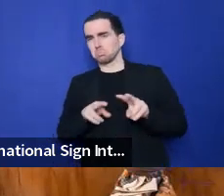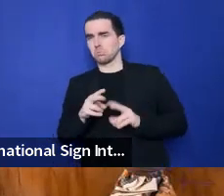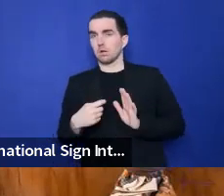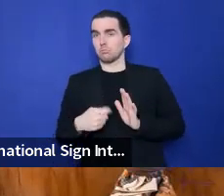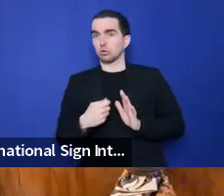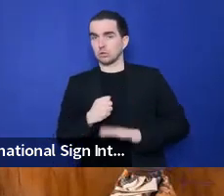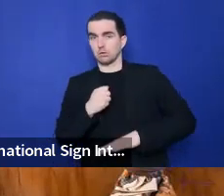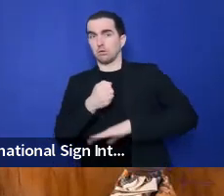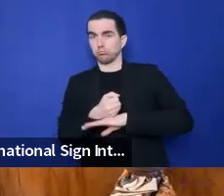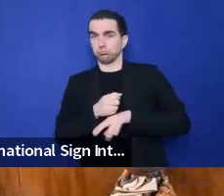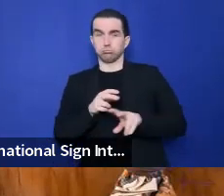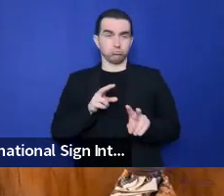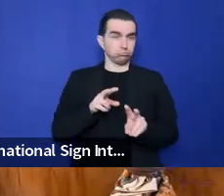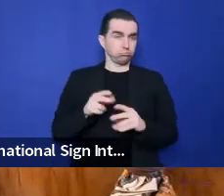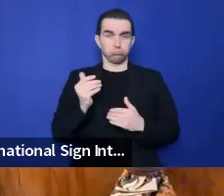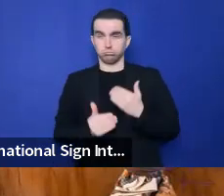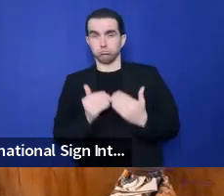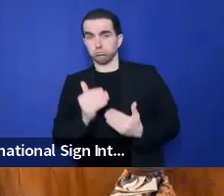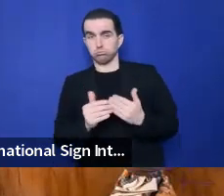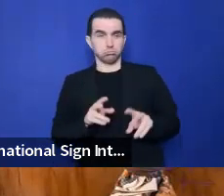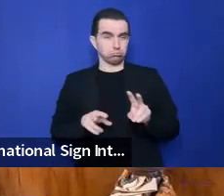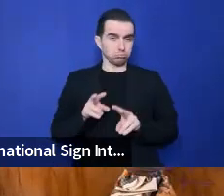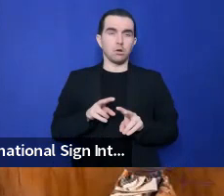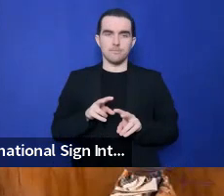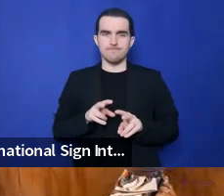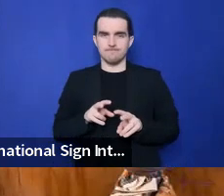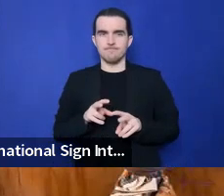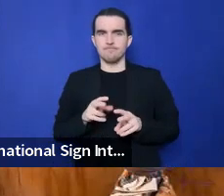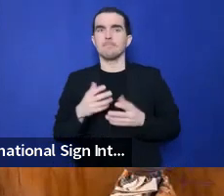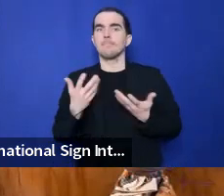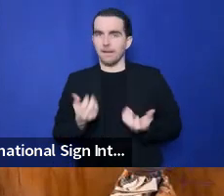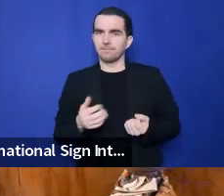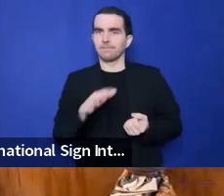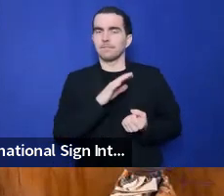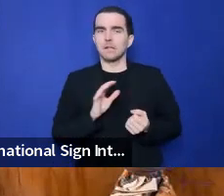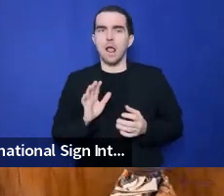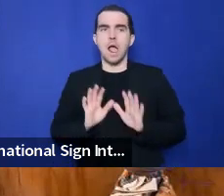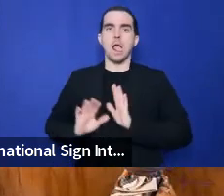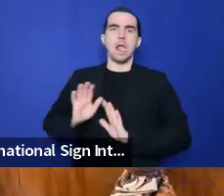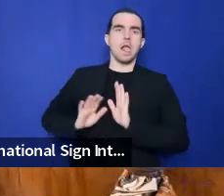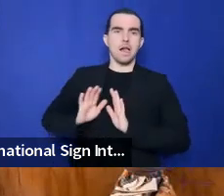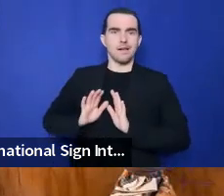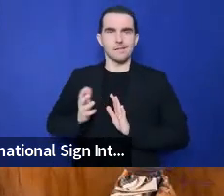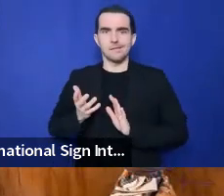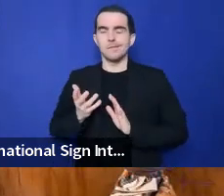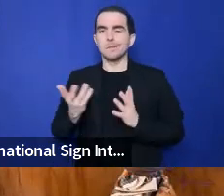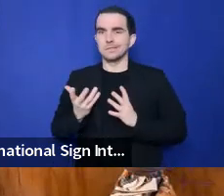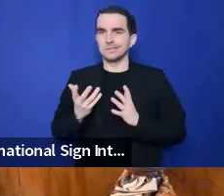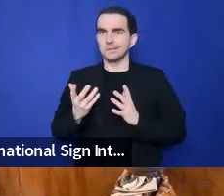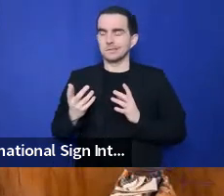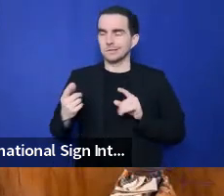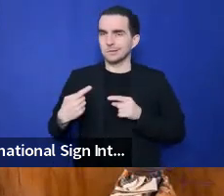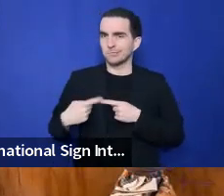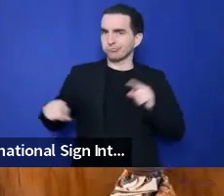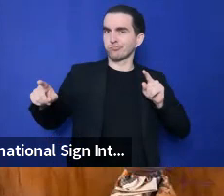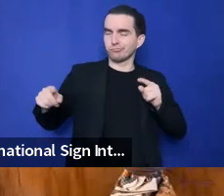region. There's a huge emphasis on community awareness and information to deal with the perception that this program